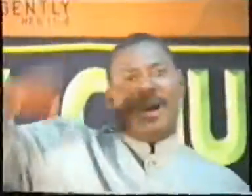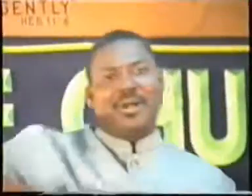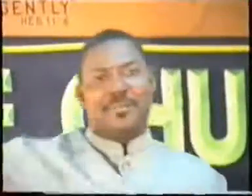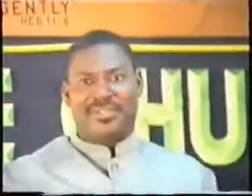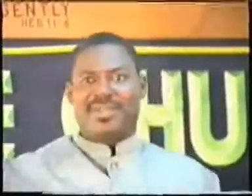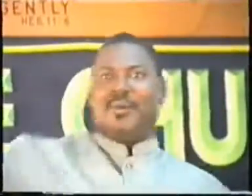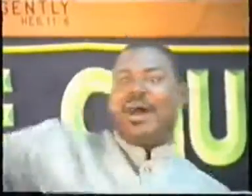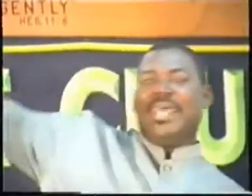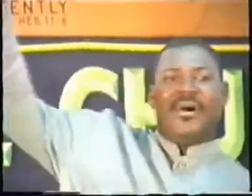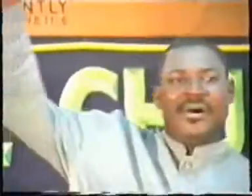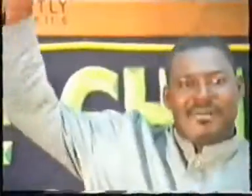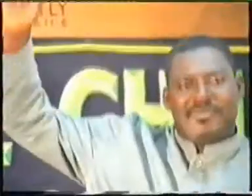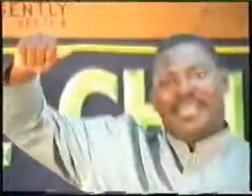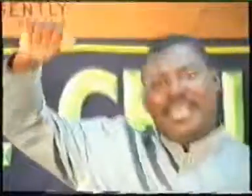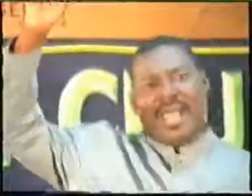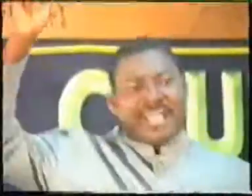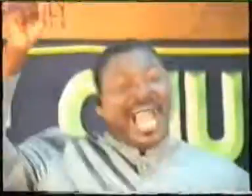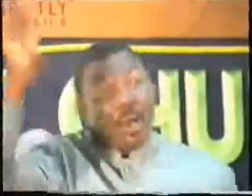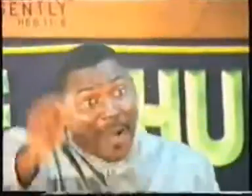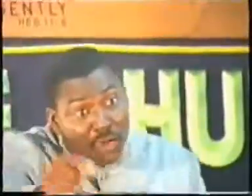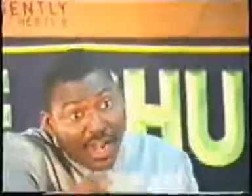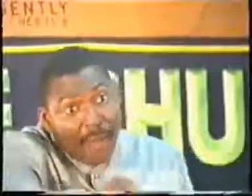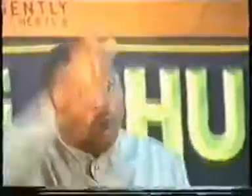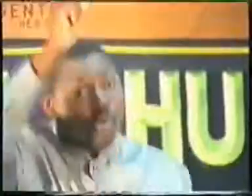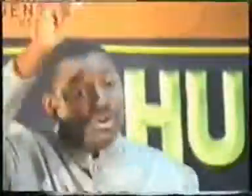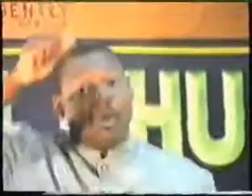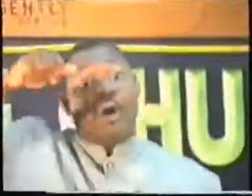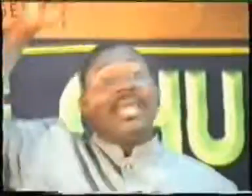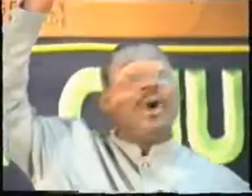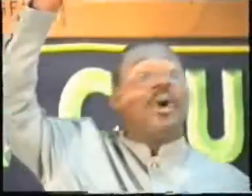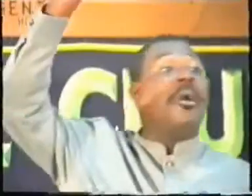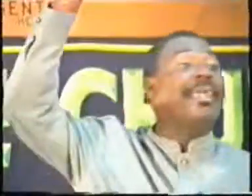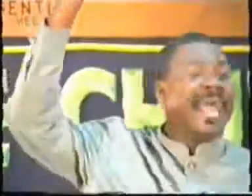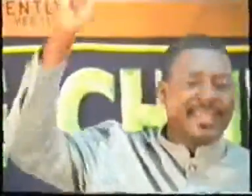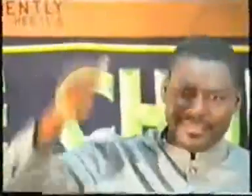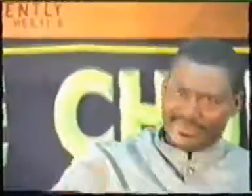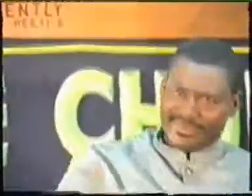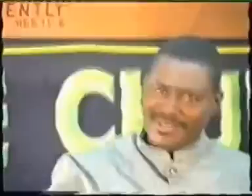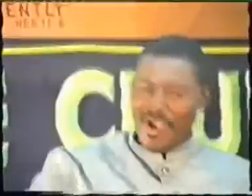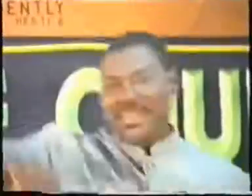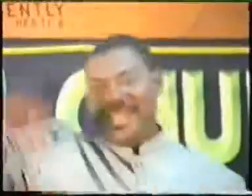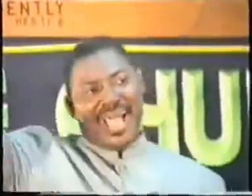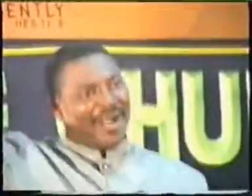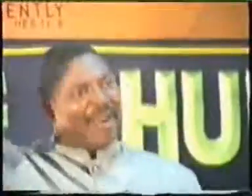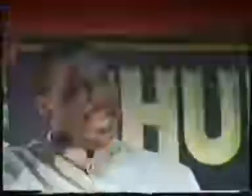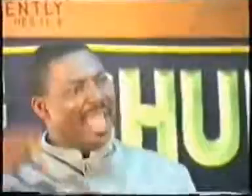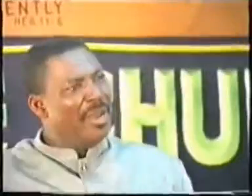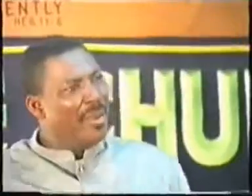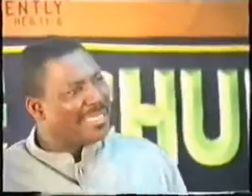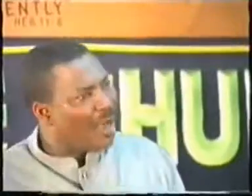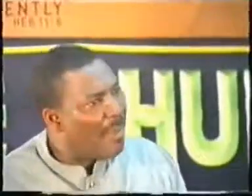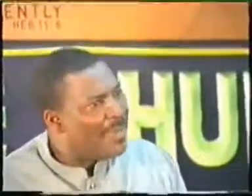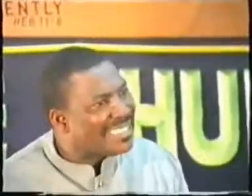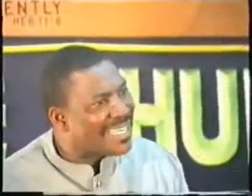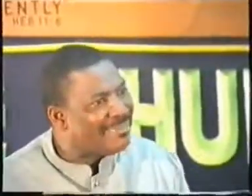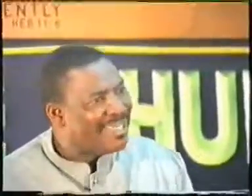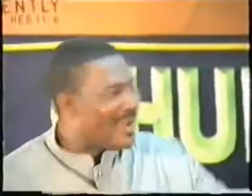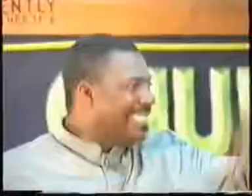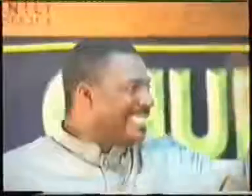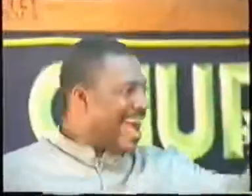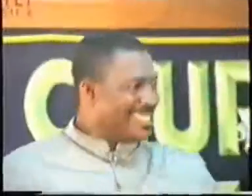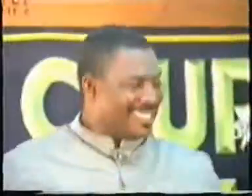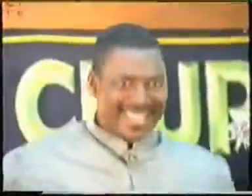mabode eduro ba akopeso bode o bode nyankopo so ade mho bode o bode na obi a hona ebi no mbekere